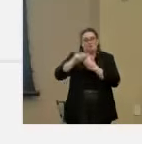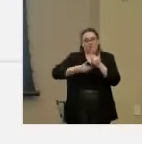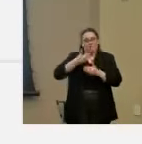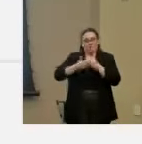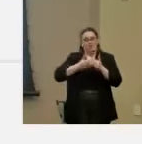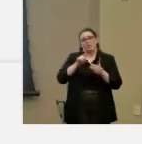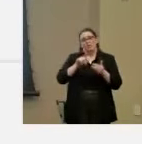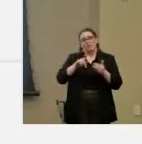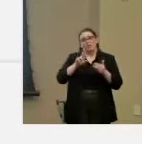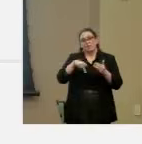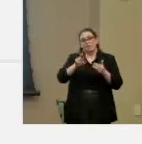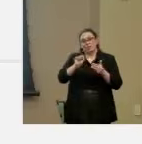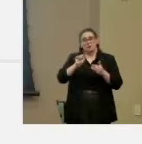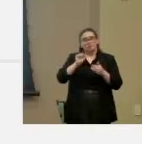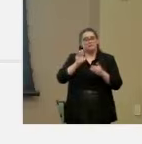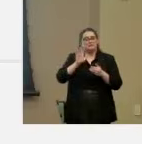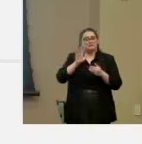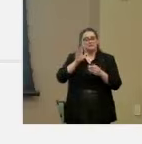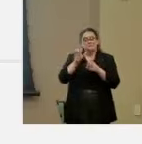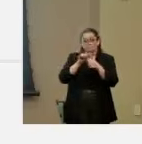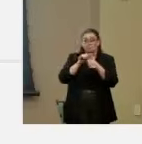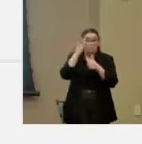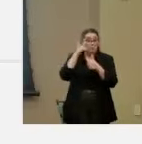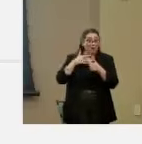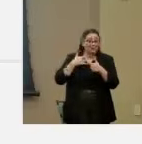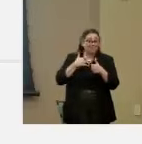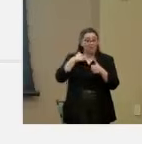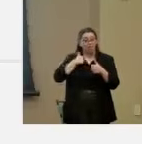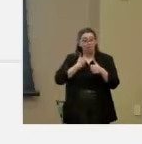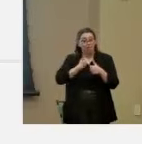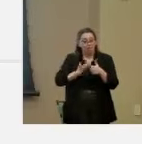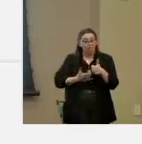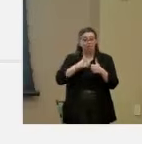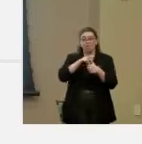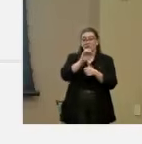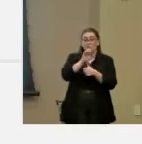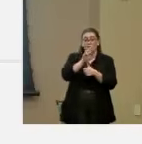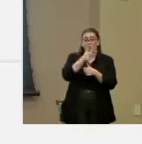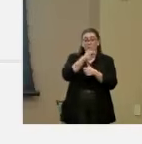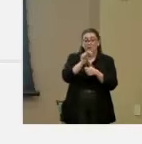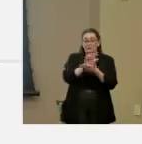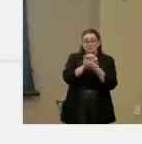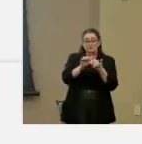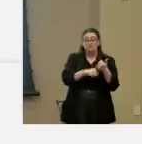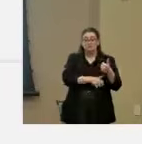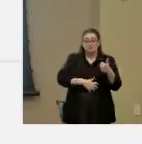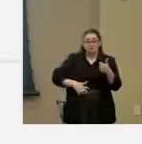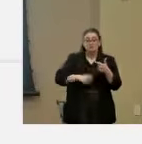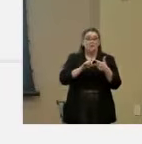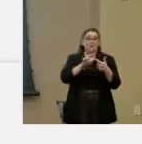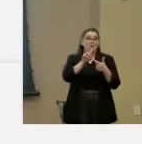fatigue in lupus. We have organ damage that can contribute to fatigue, vitamin D